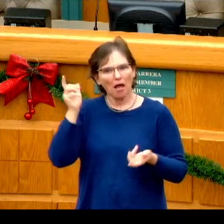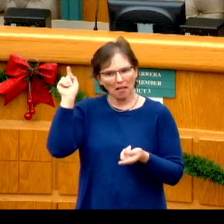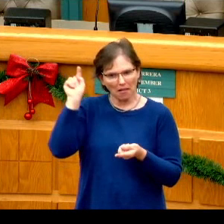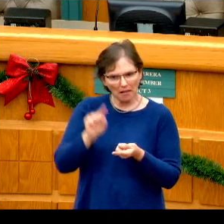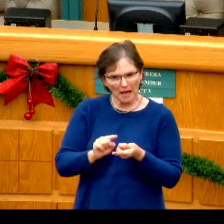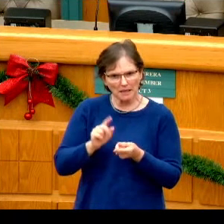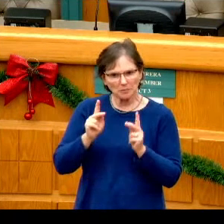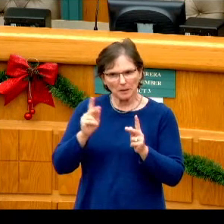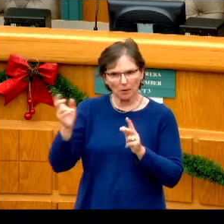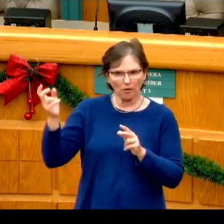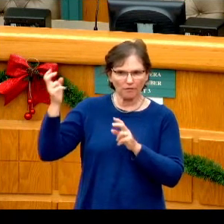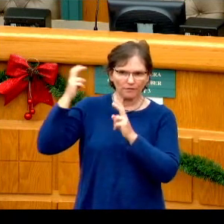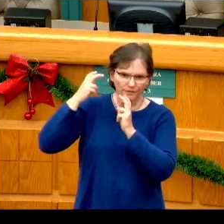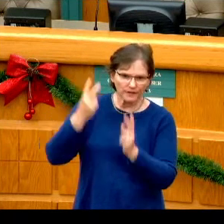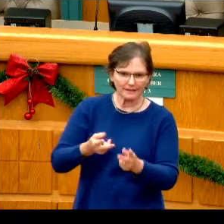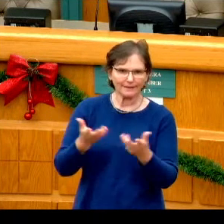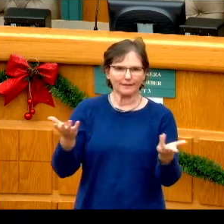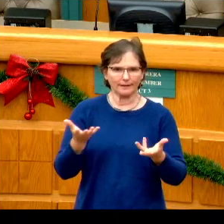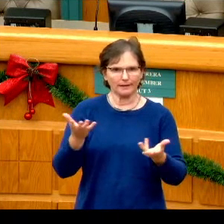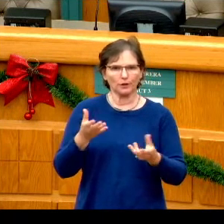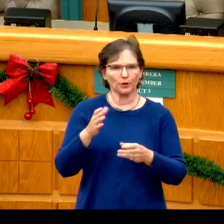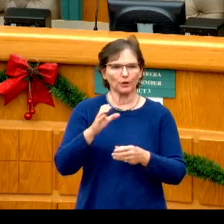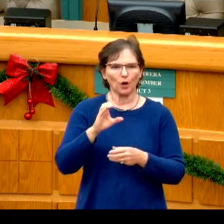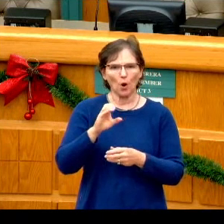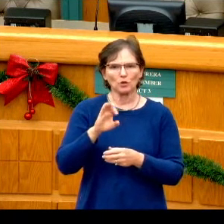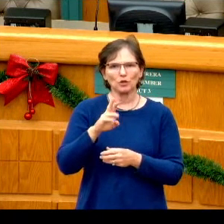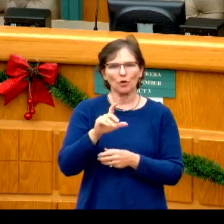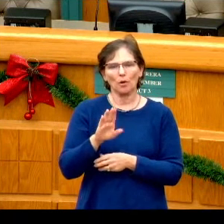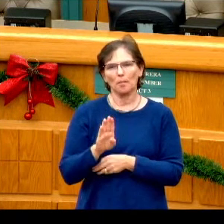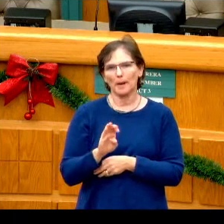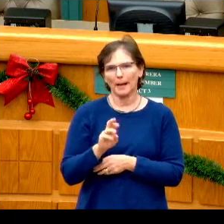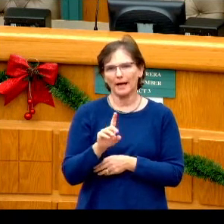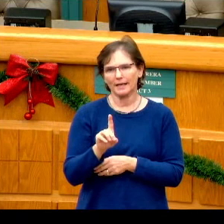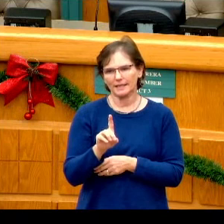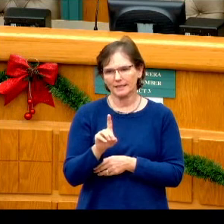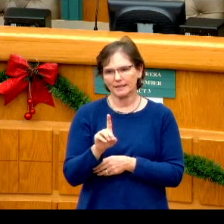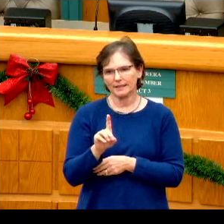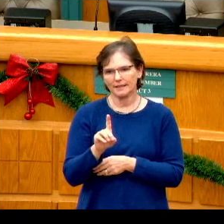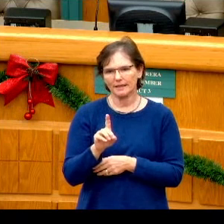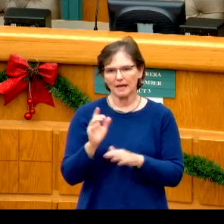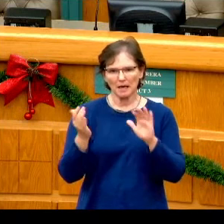for Thanksgiving than these other milestone holidays and high points